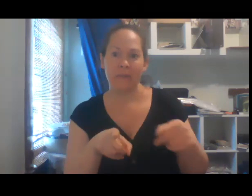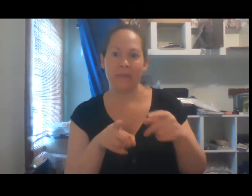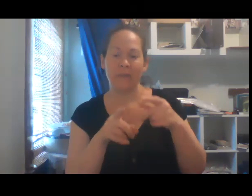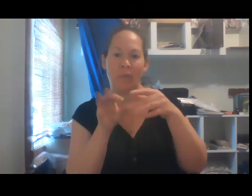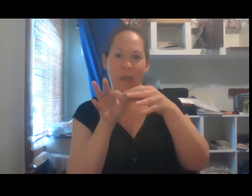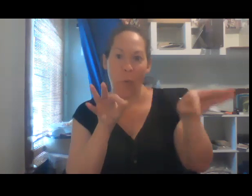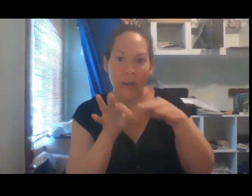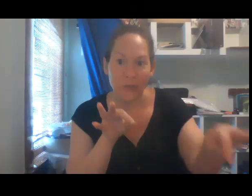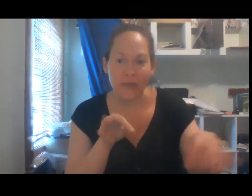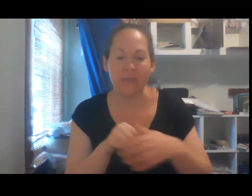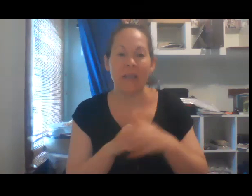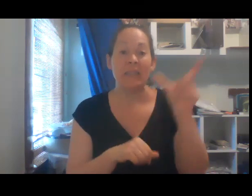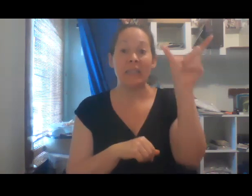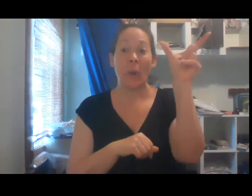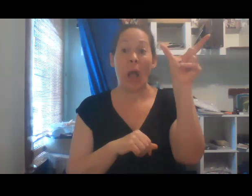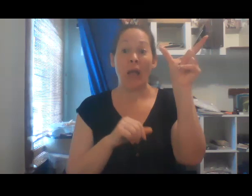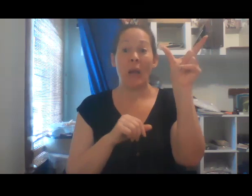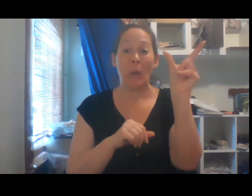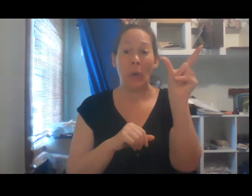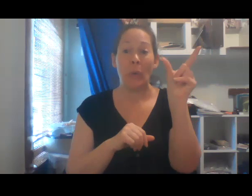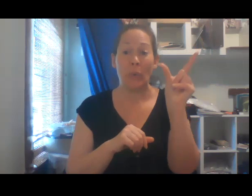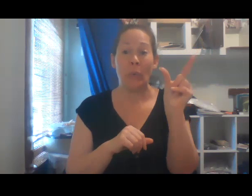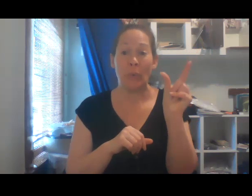the stuff is starting to decay. It's starting to decay.